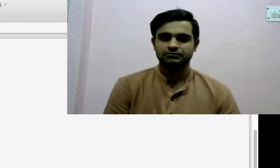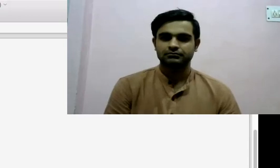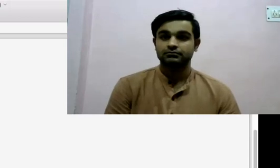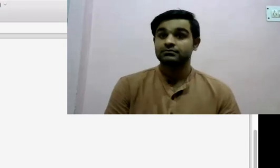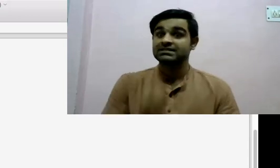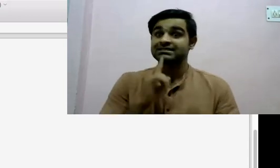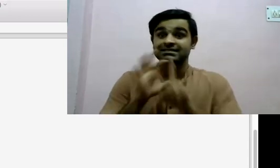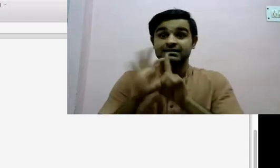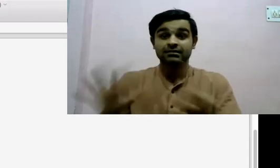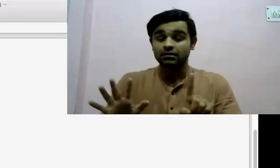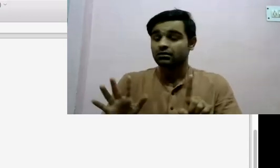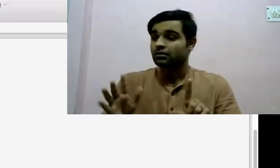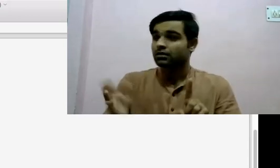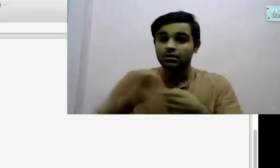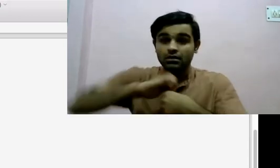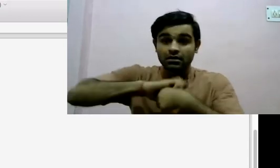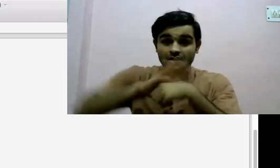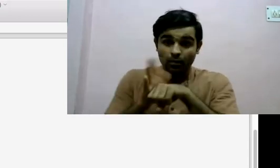Serious symptoms are